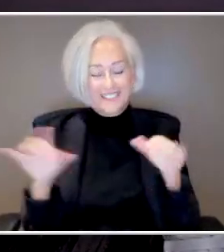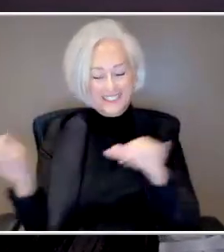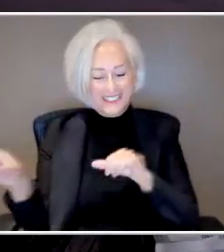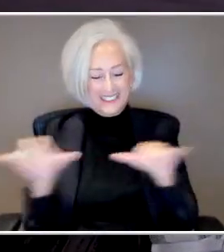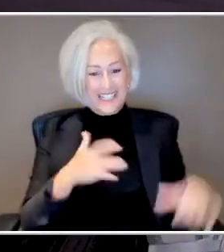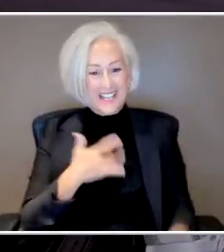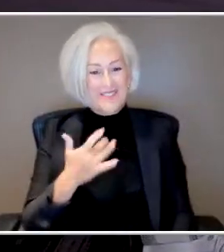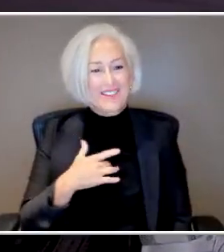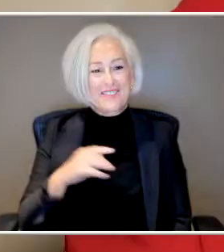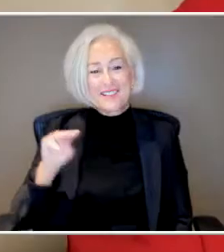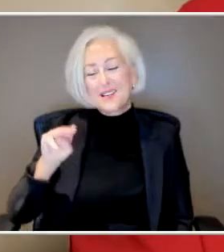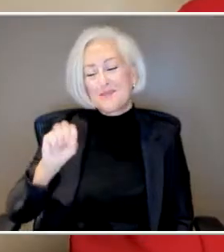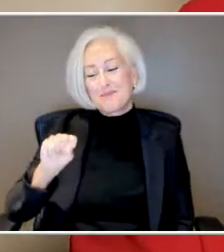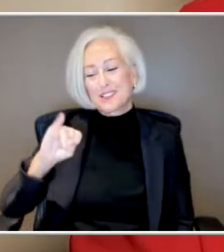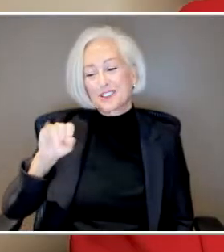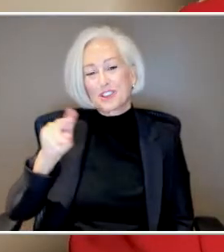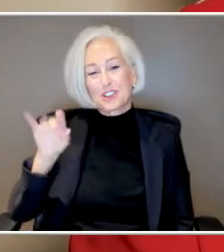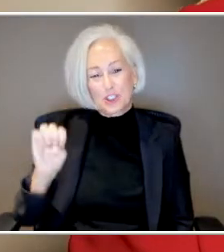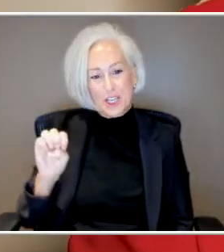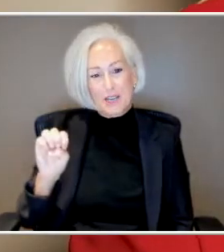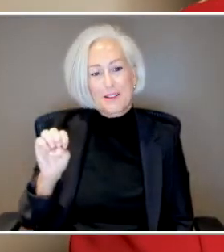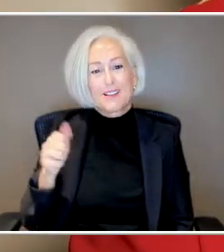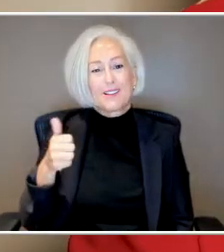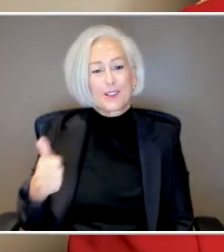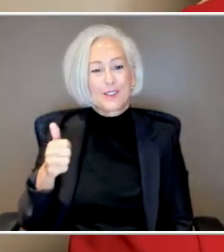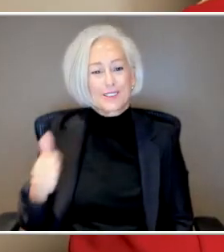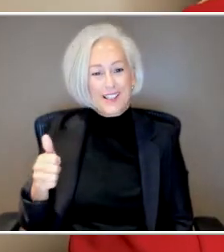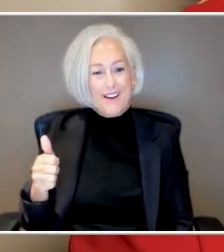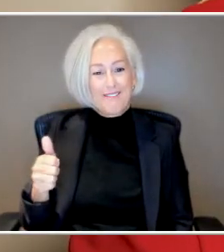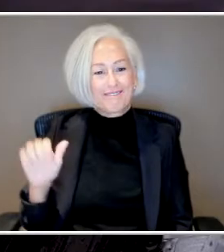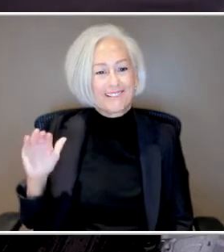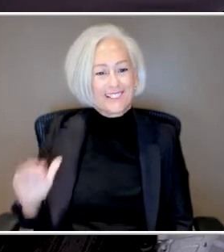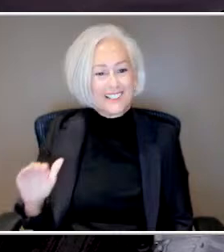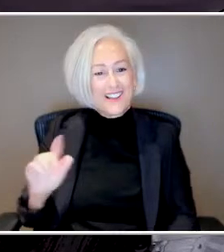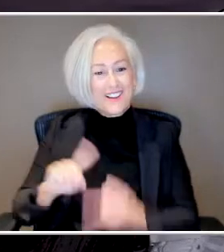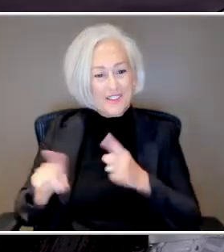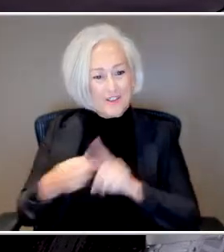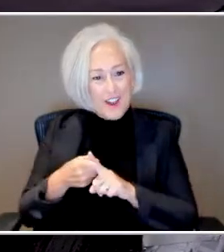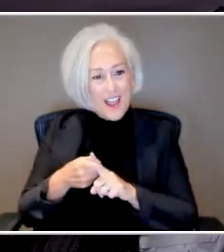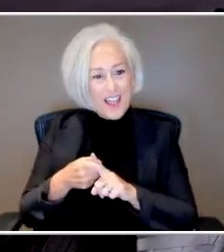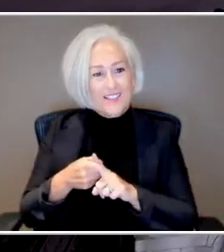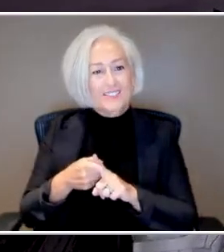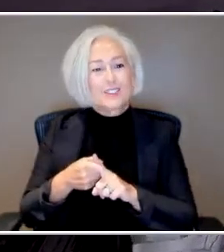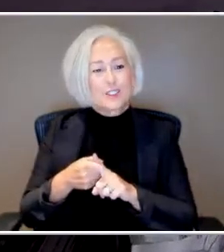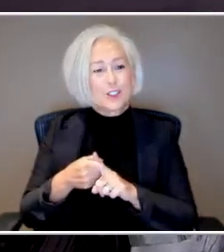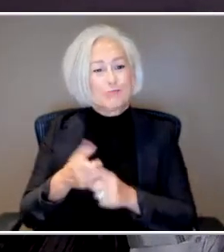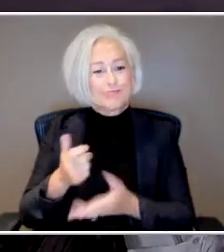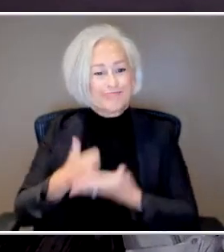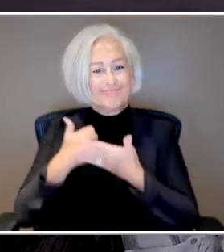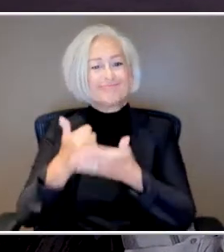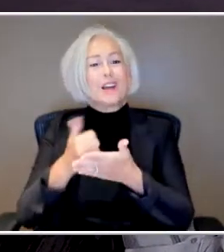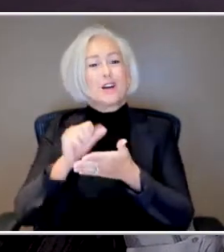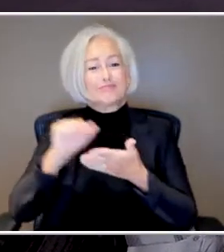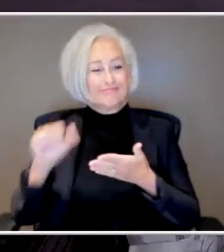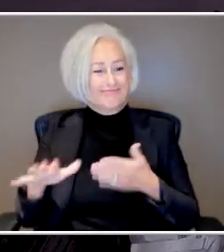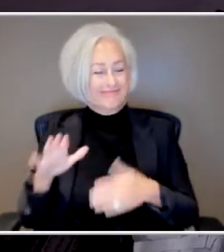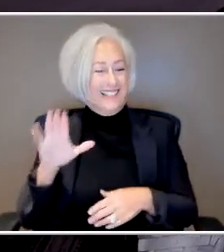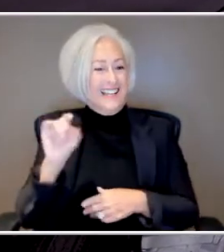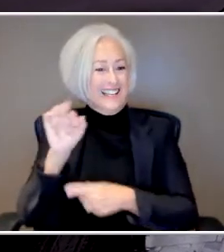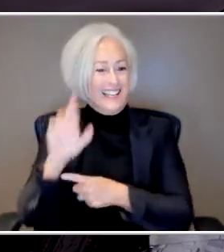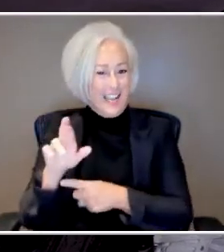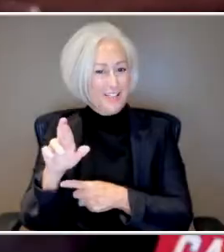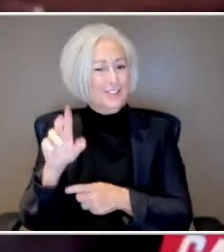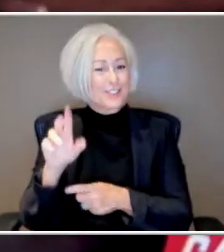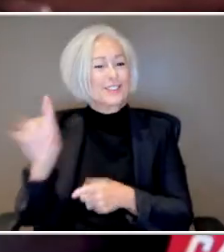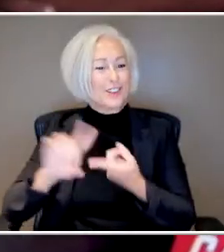here, the childhood friend who went in there and got that thing out. We're grateful for individuals like you who dedicate your life to help and